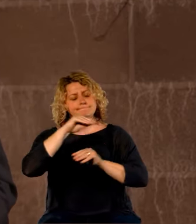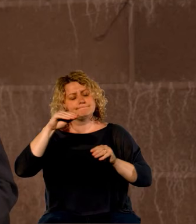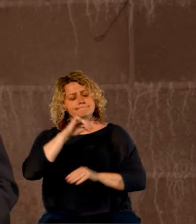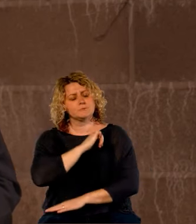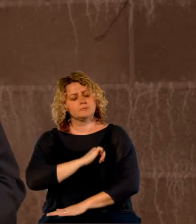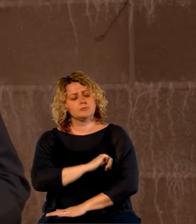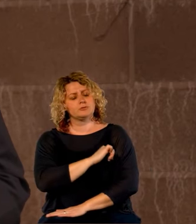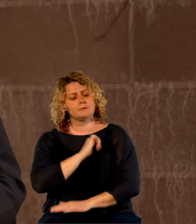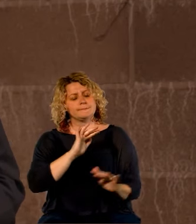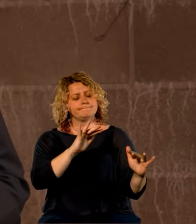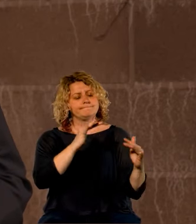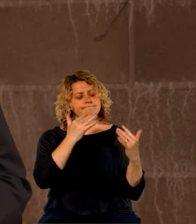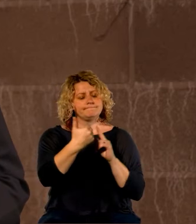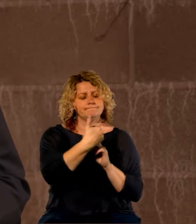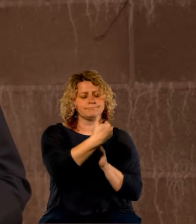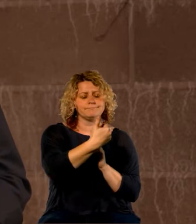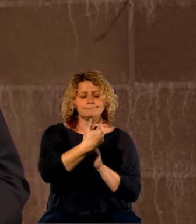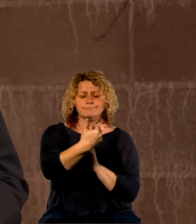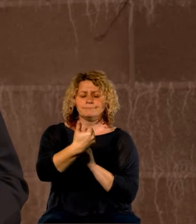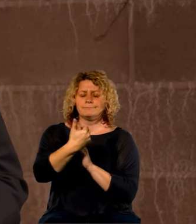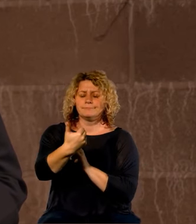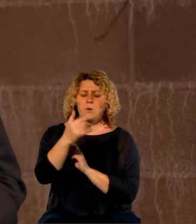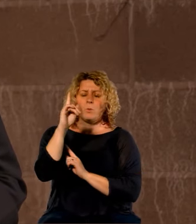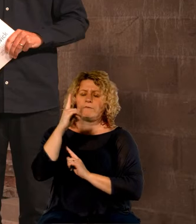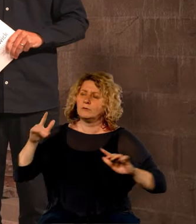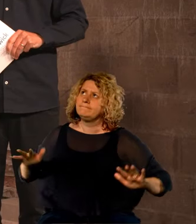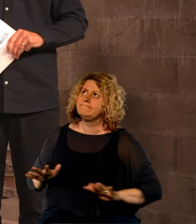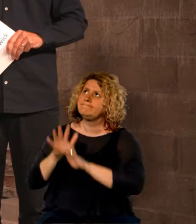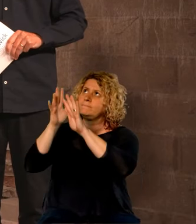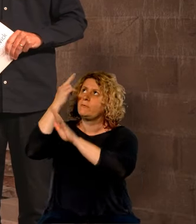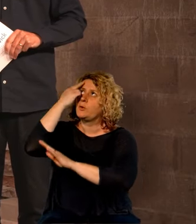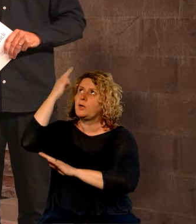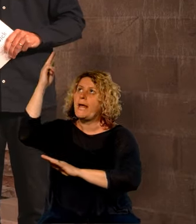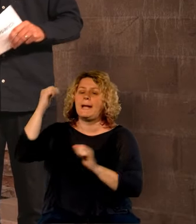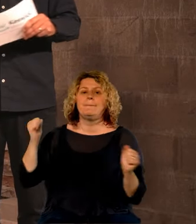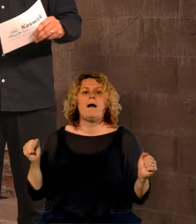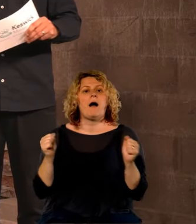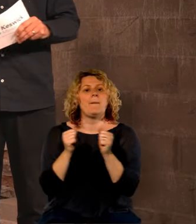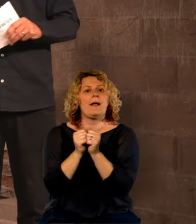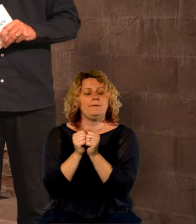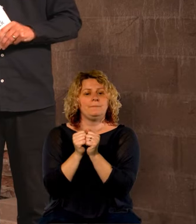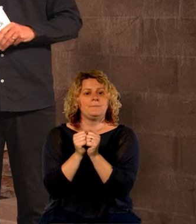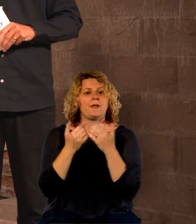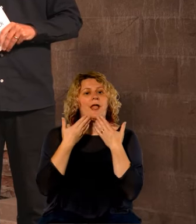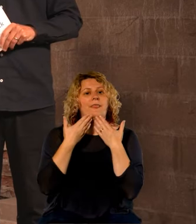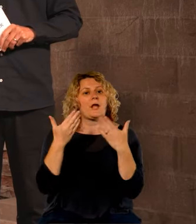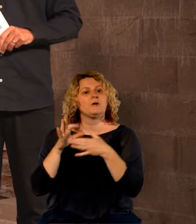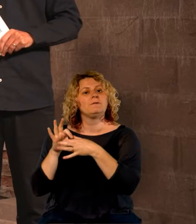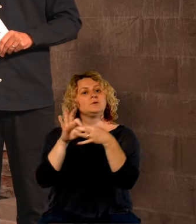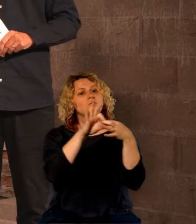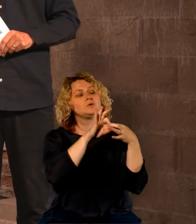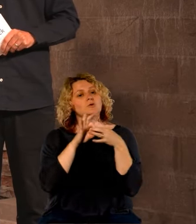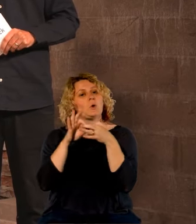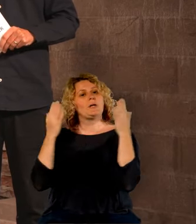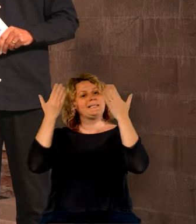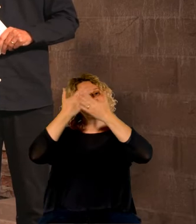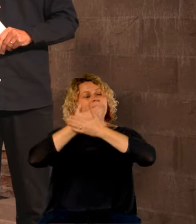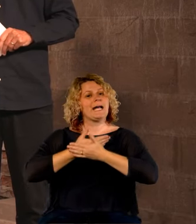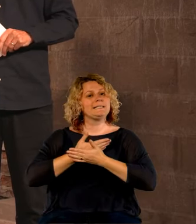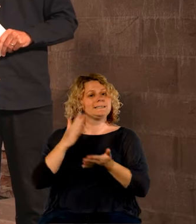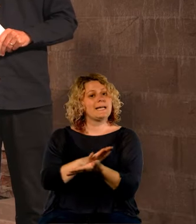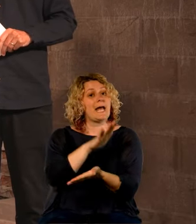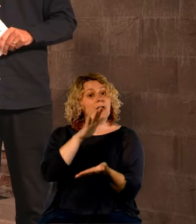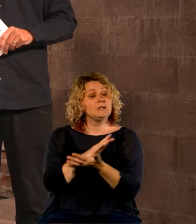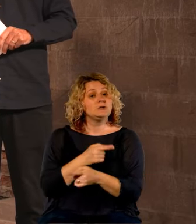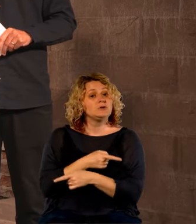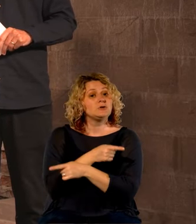the glory of your great name. Amen. Amen. Thanks again for joining with us. Enjoy your evening.